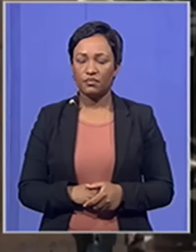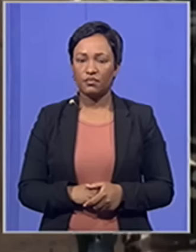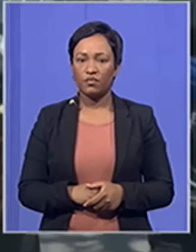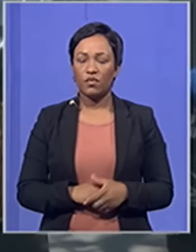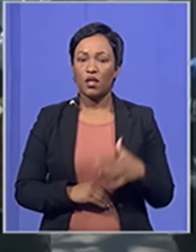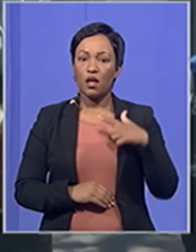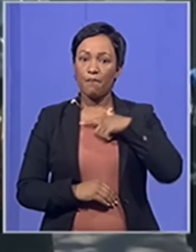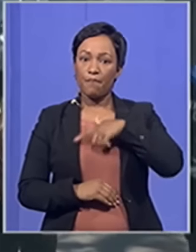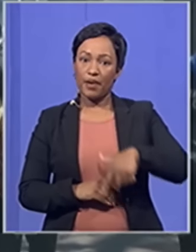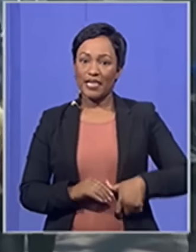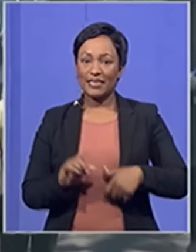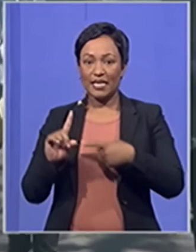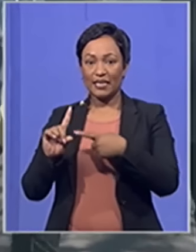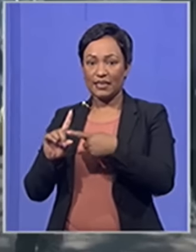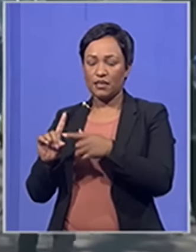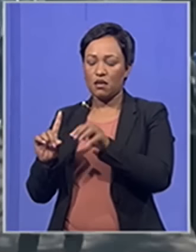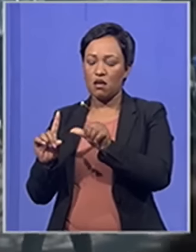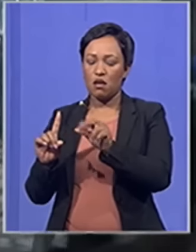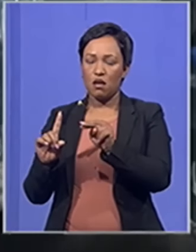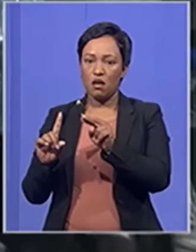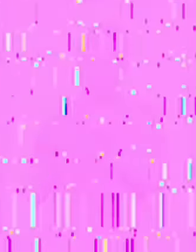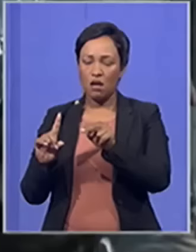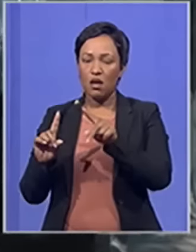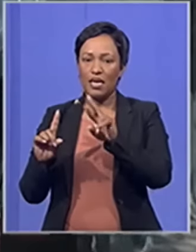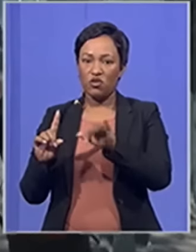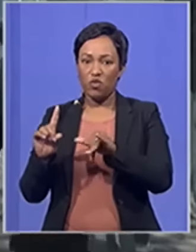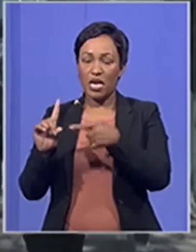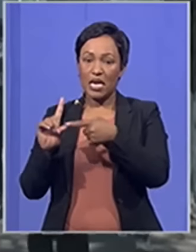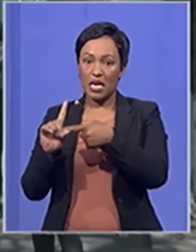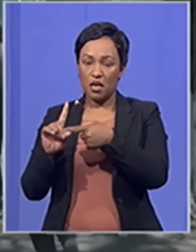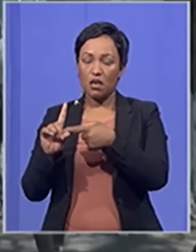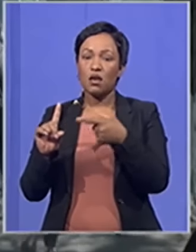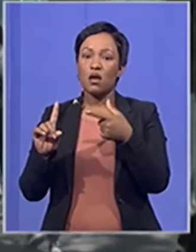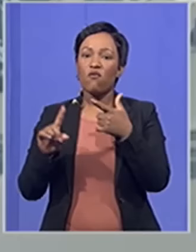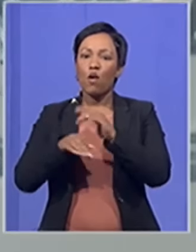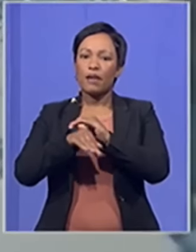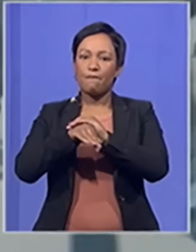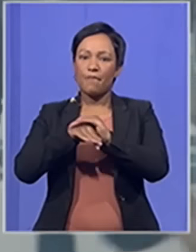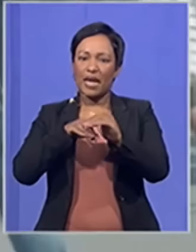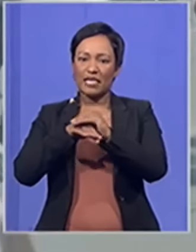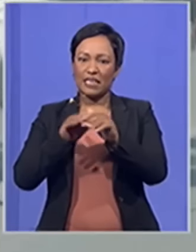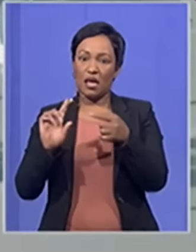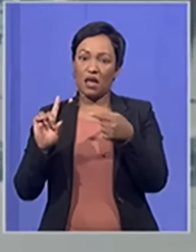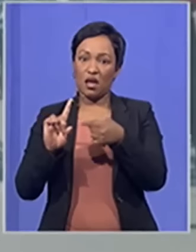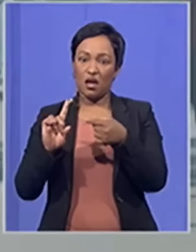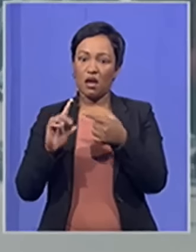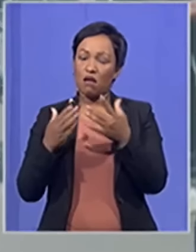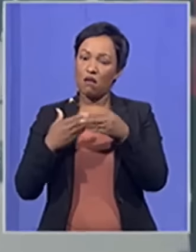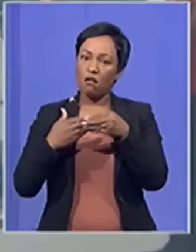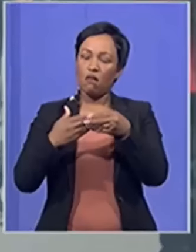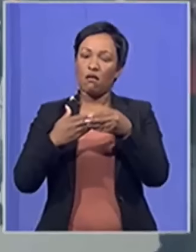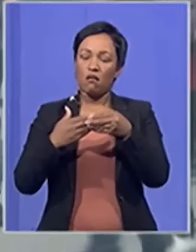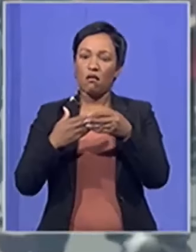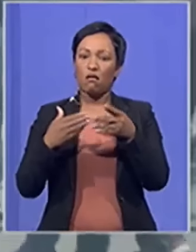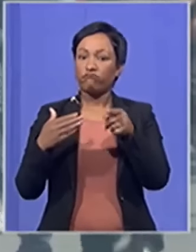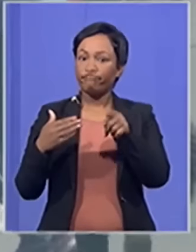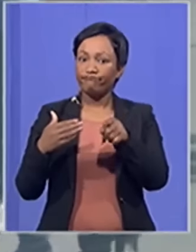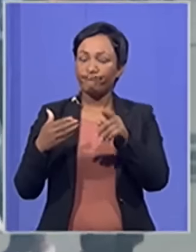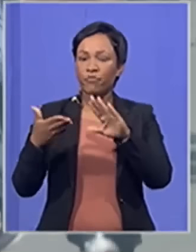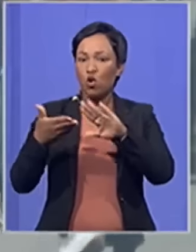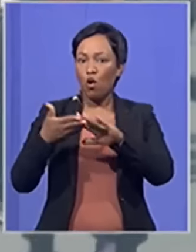Mopresidente wa Madagascar Andry Rajoelina o lebagane le magato a boipiletso ao a gagalelago pele fao badudi ba Malagasy ba llago